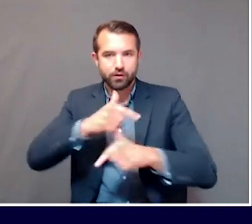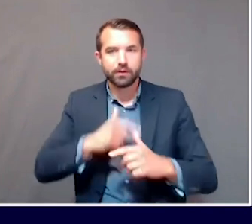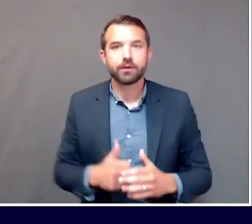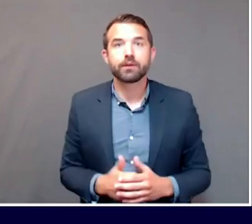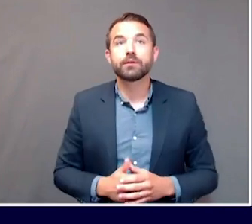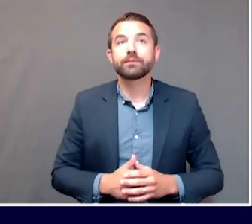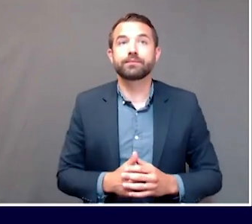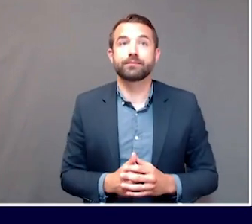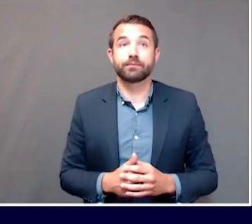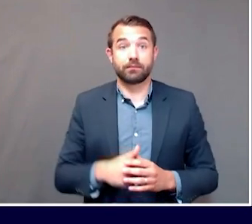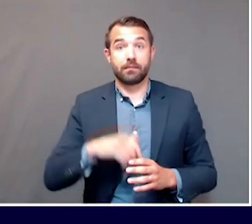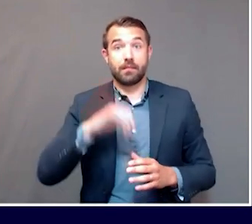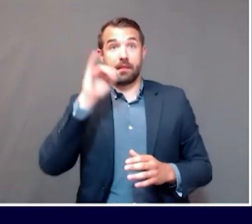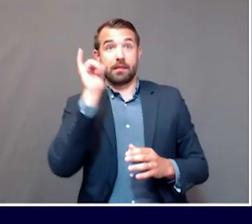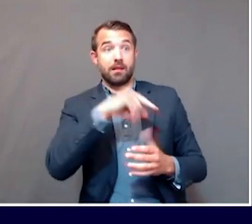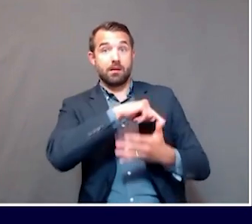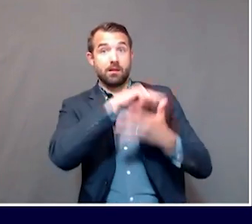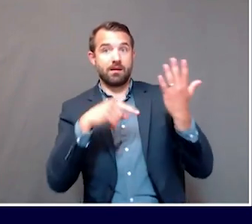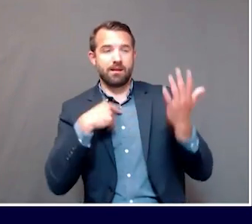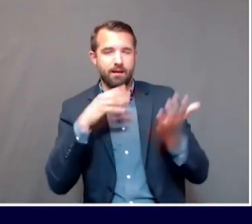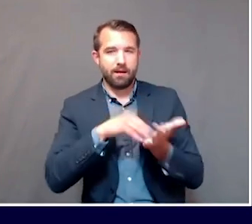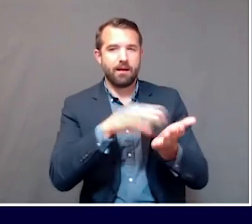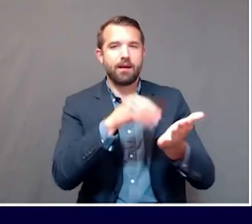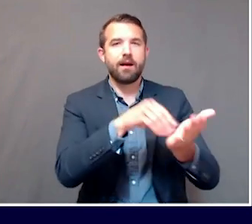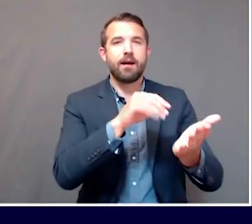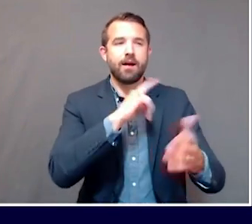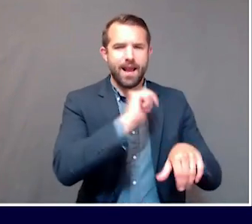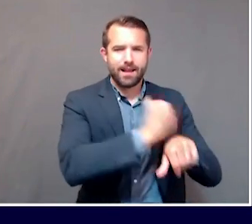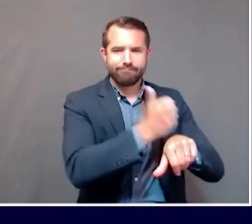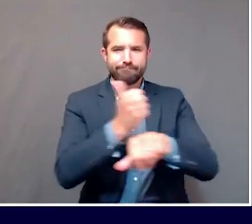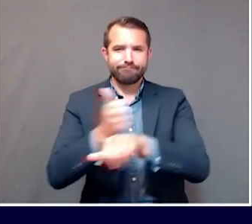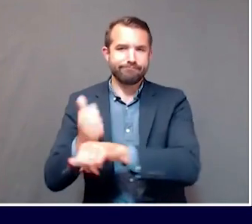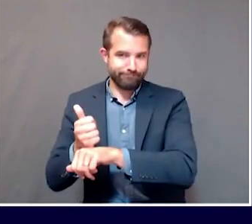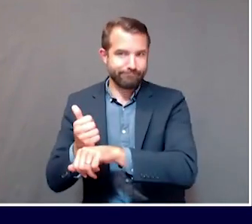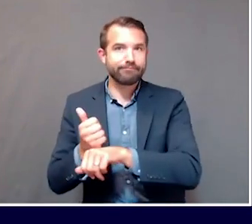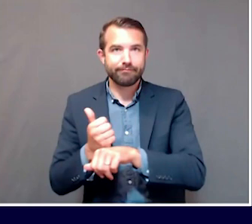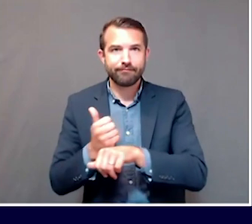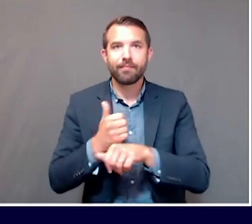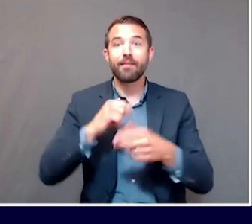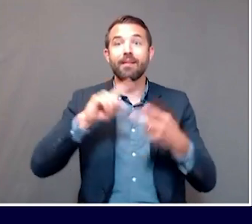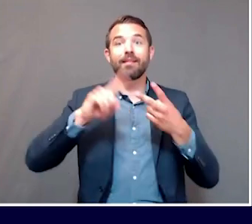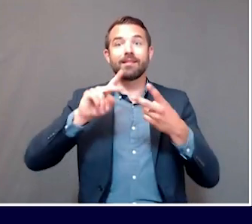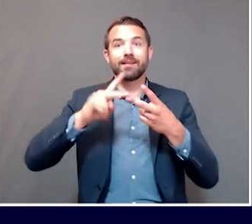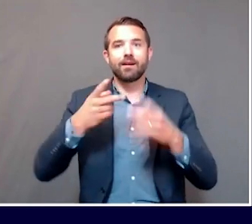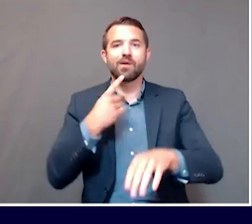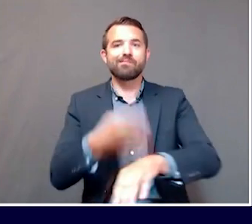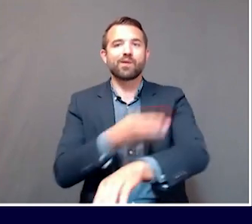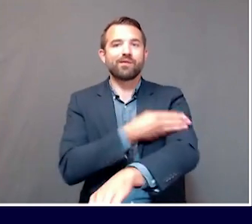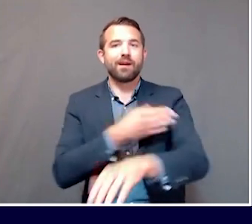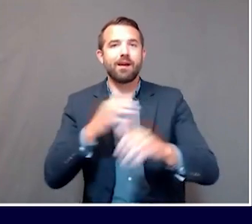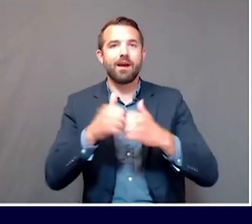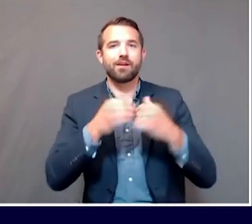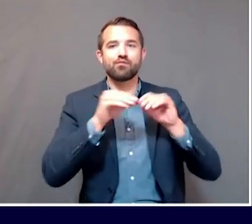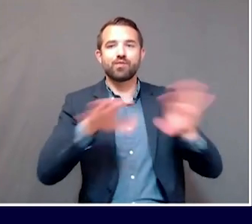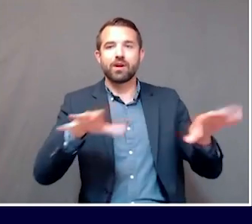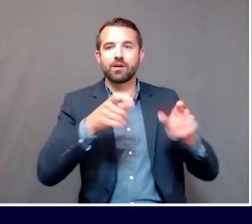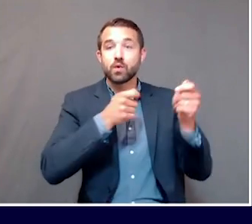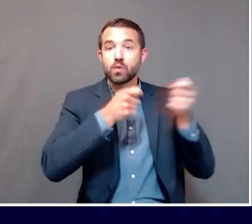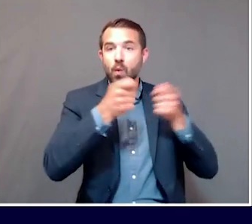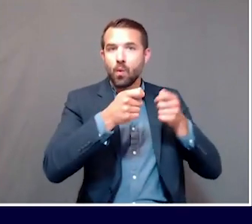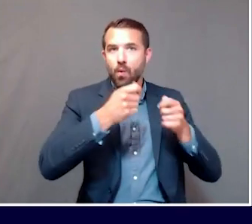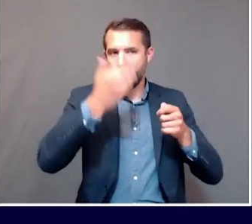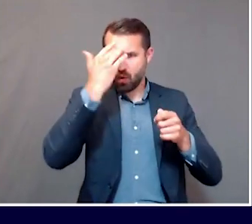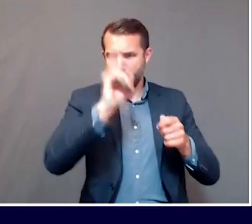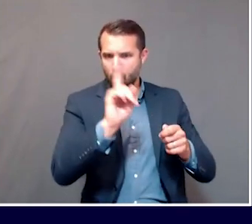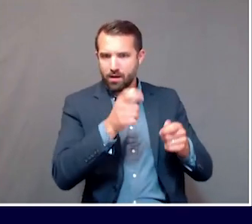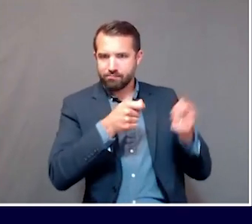well as with stronger infection control practices across the board. So we've really kind of beefed up all of those things in recognition of the